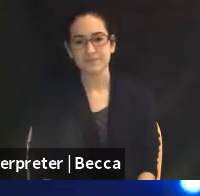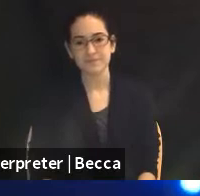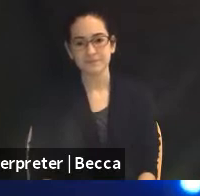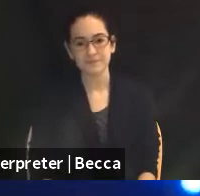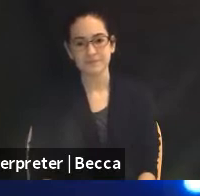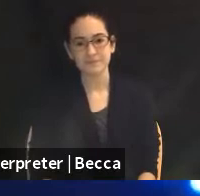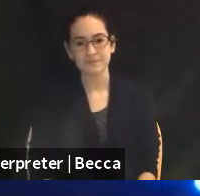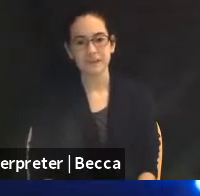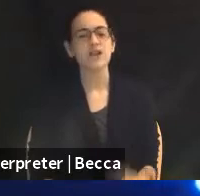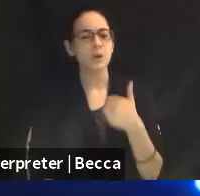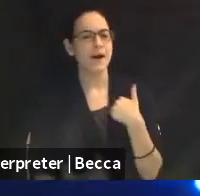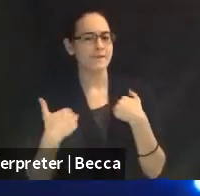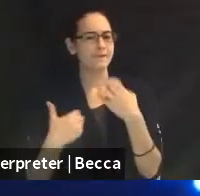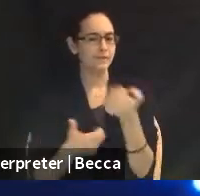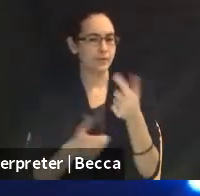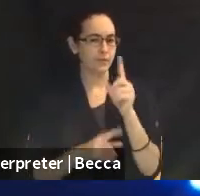Let me ask you a couple questions.